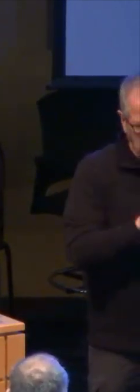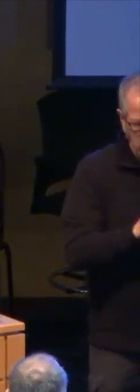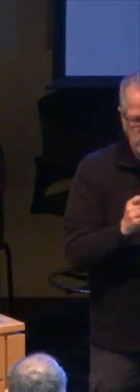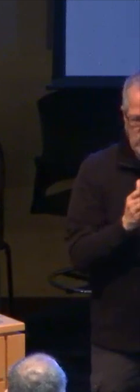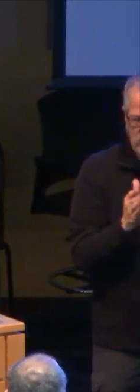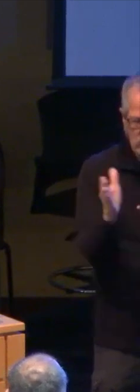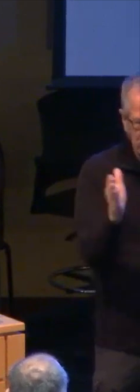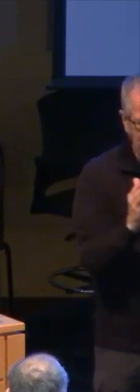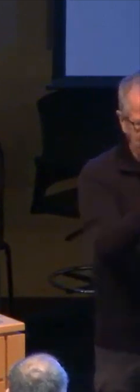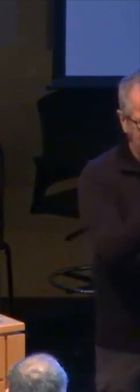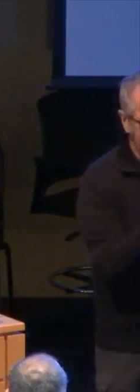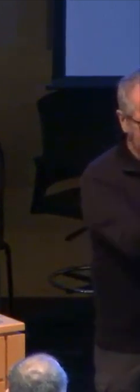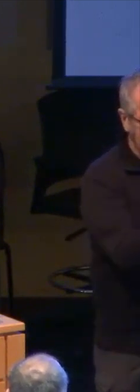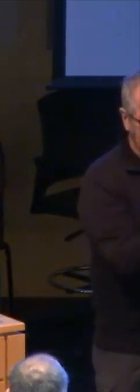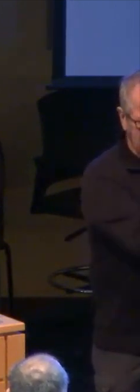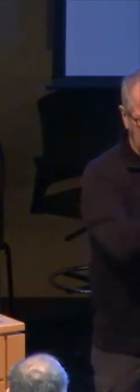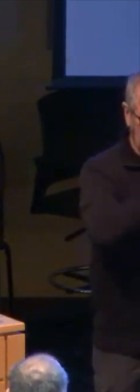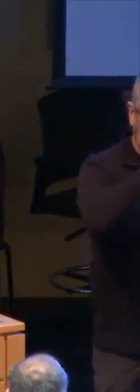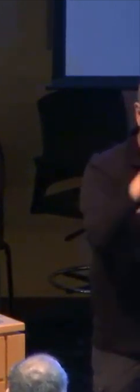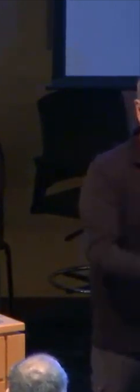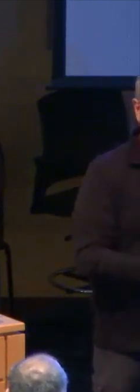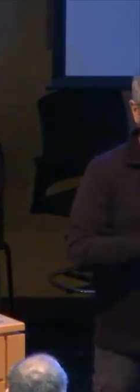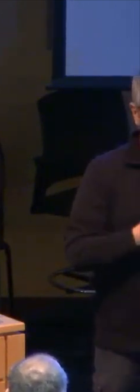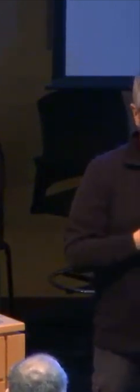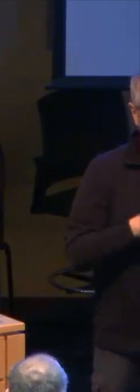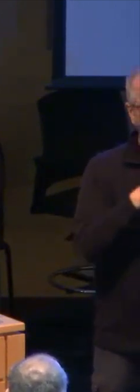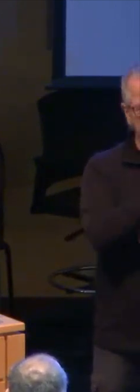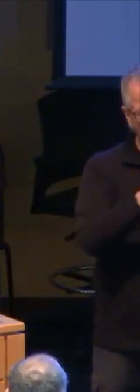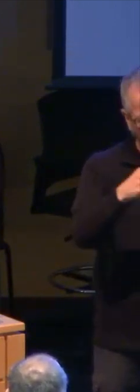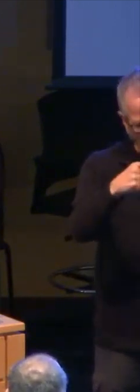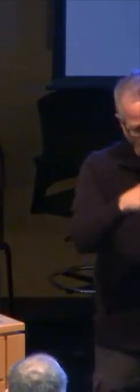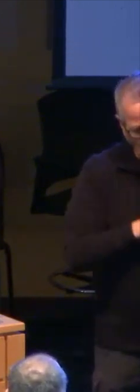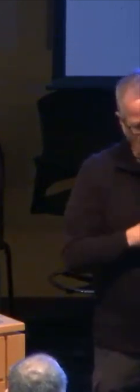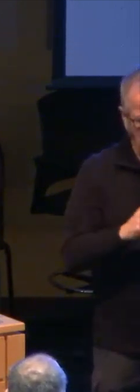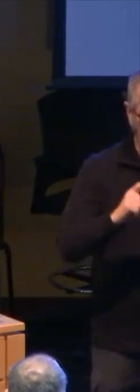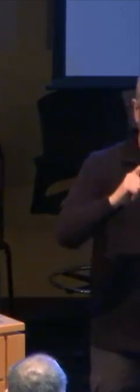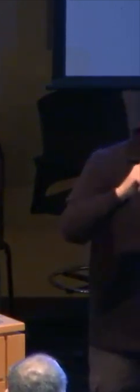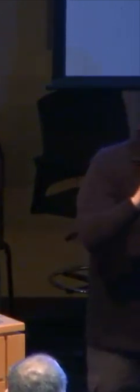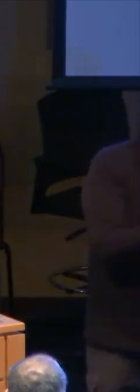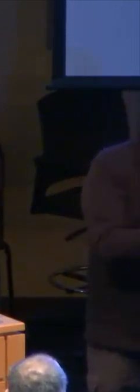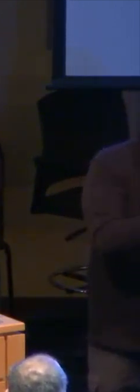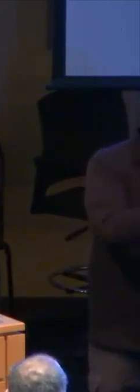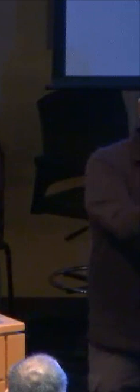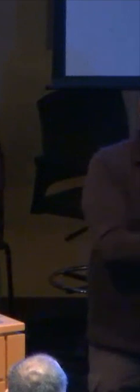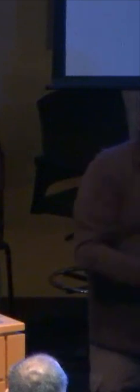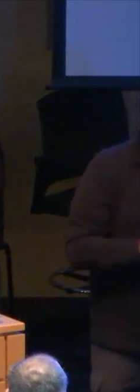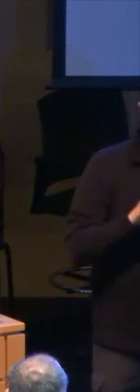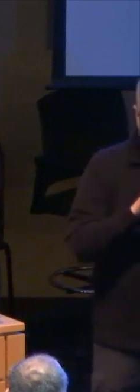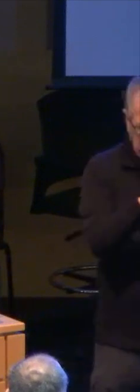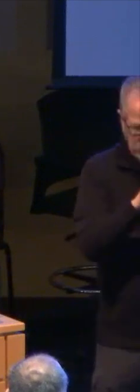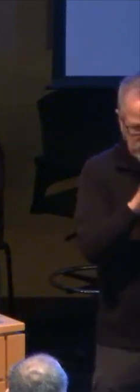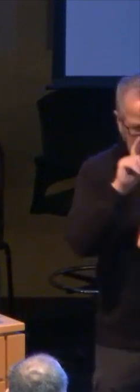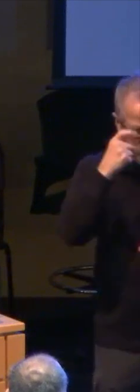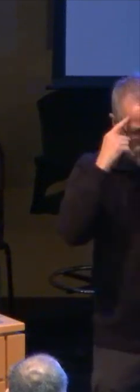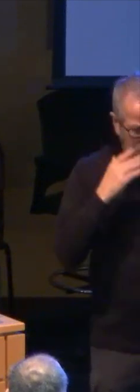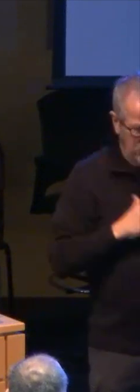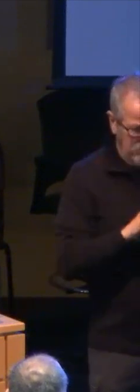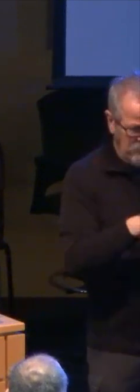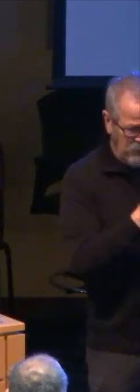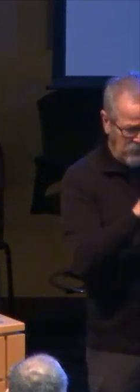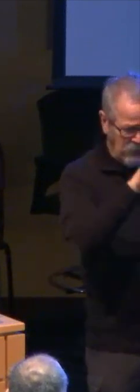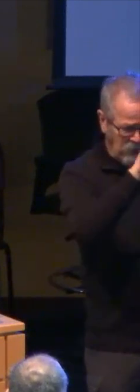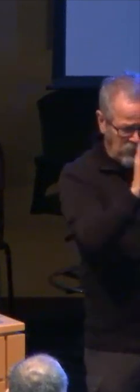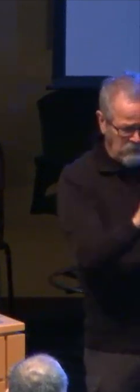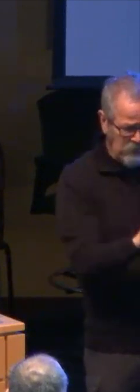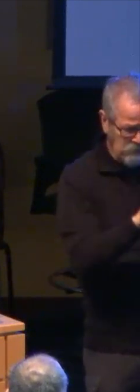the 6th assessment report of the Intergovernmental Panel for Climate Change, for which she chaired the Ocean Forcing Working Group